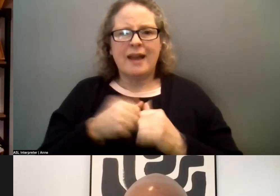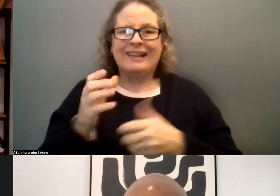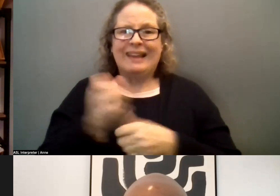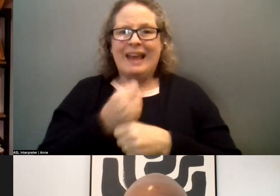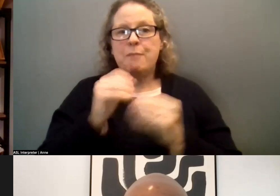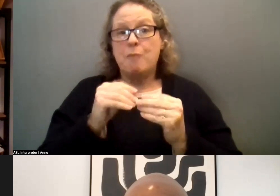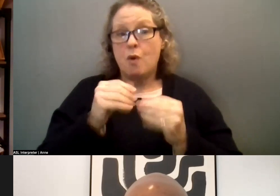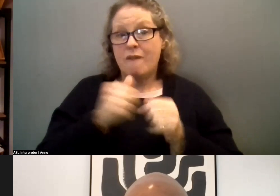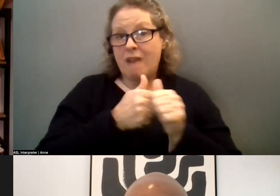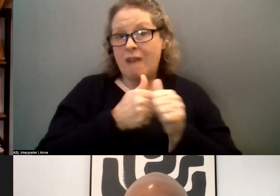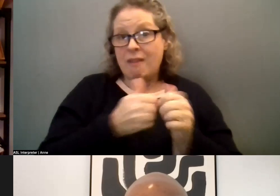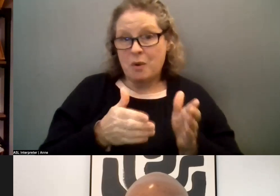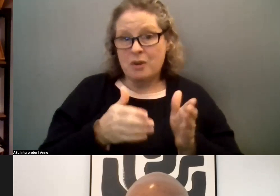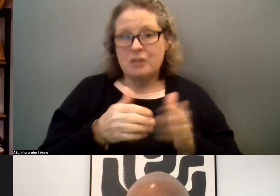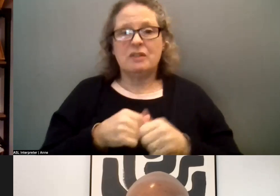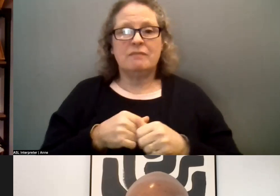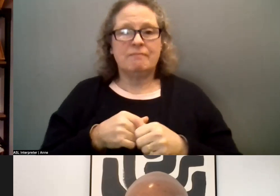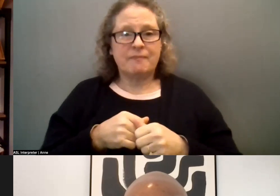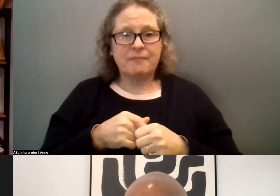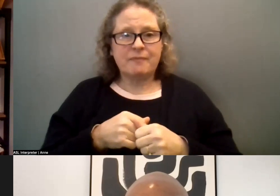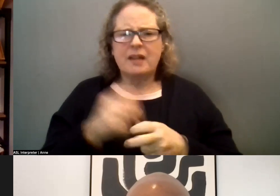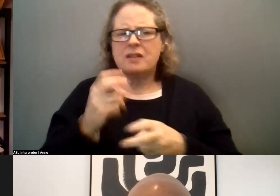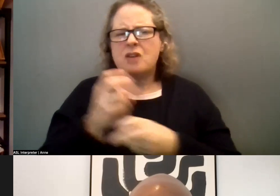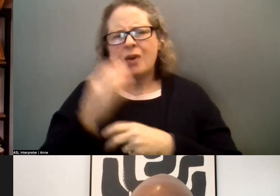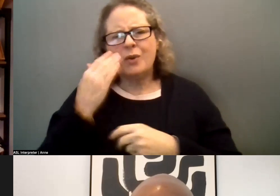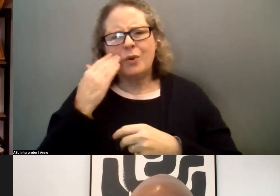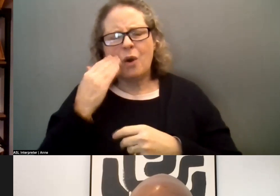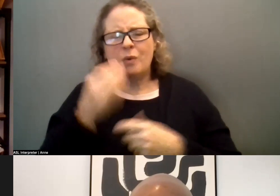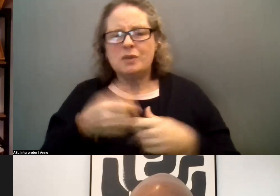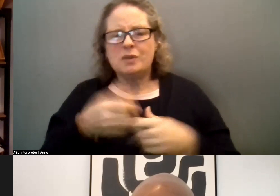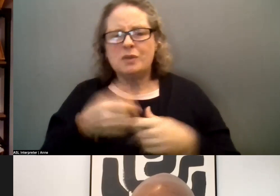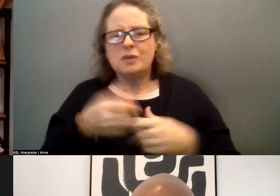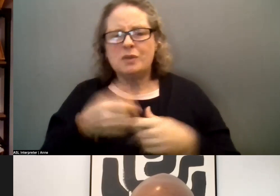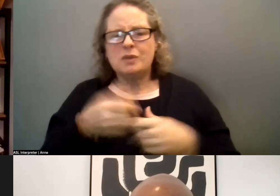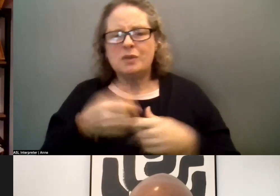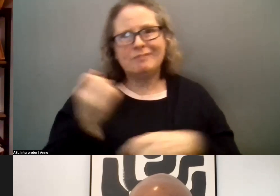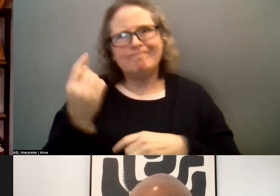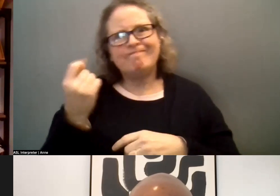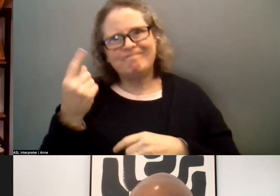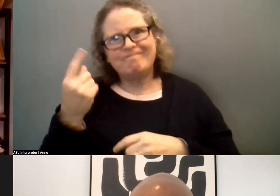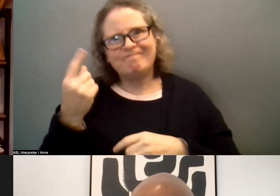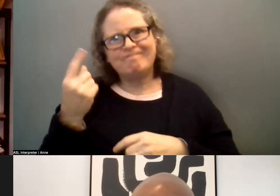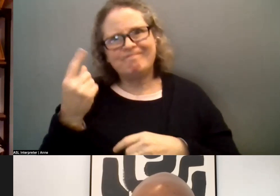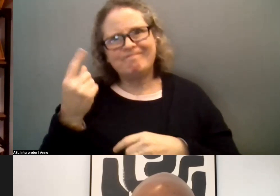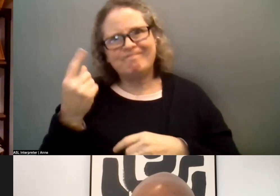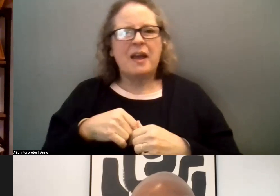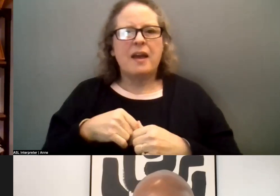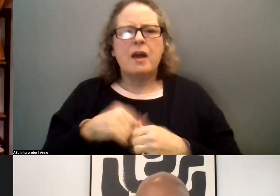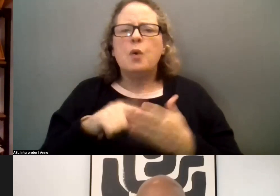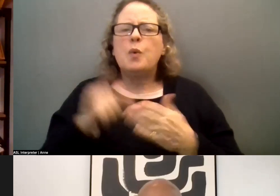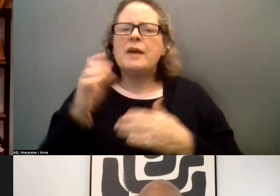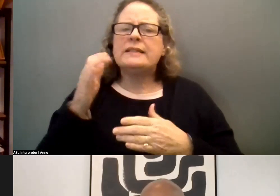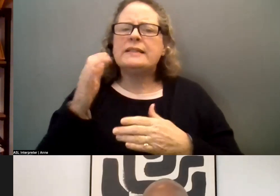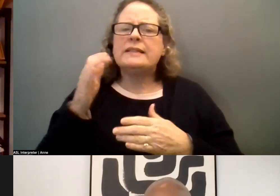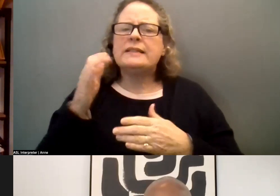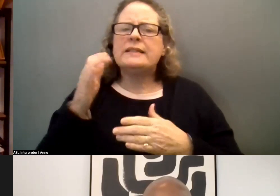to be effective in your experience, let's say where audience building is